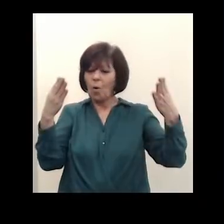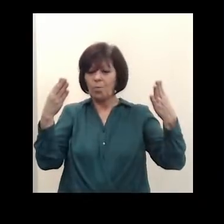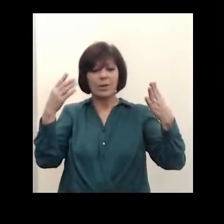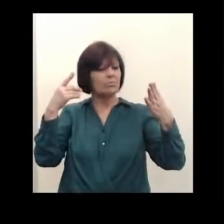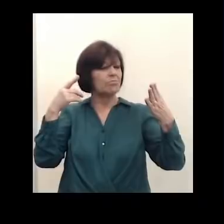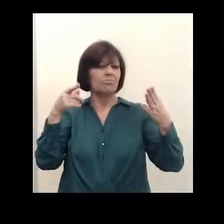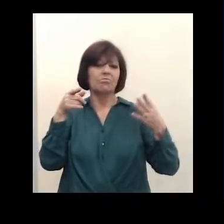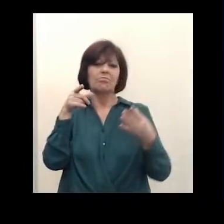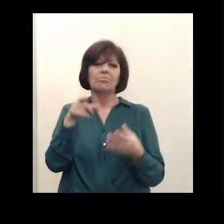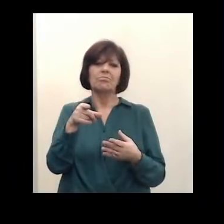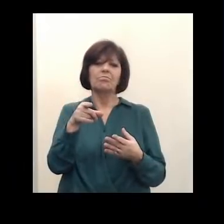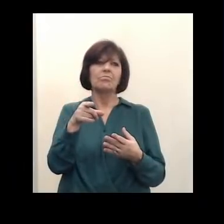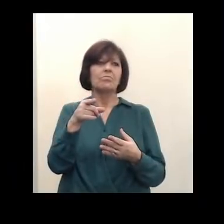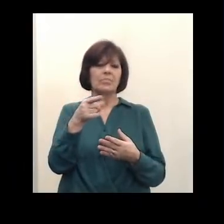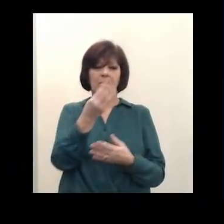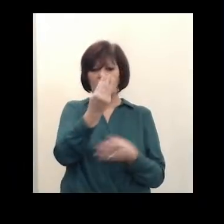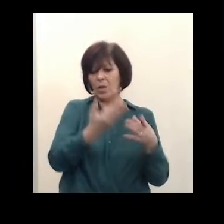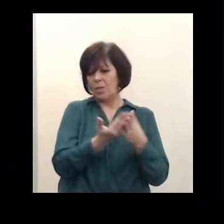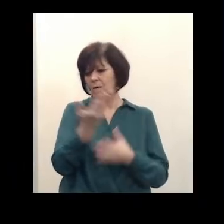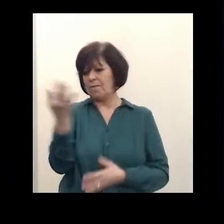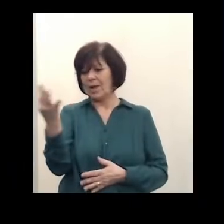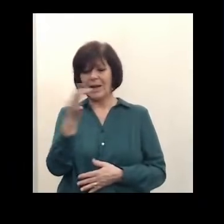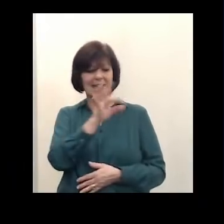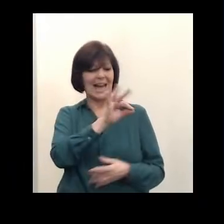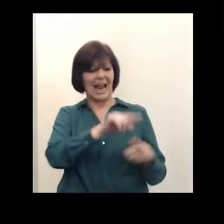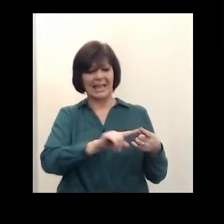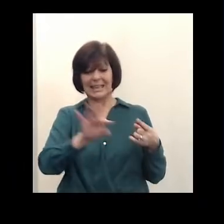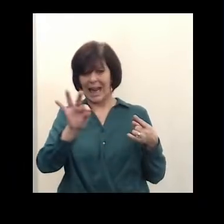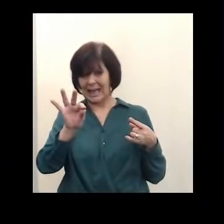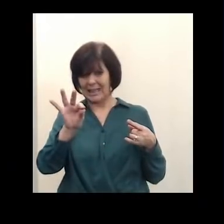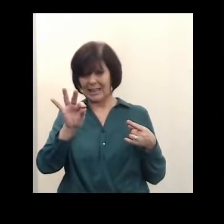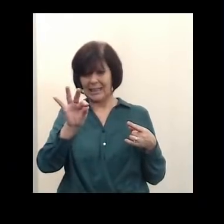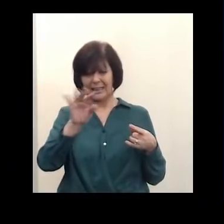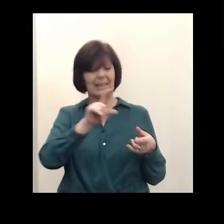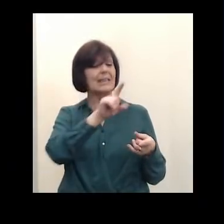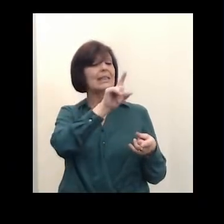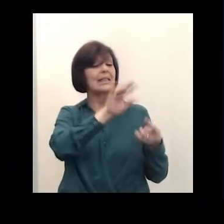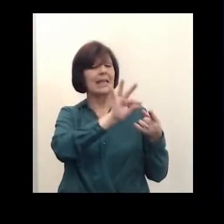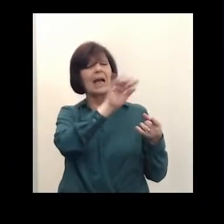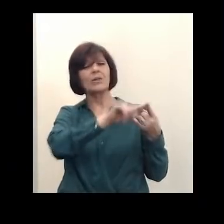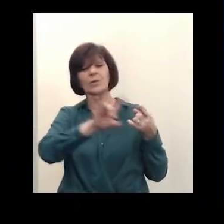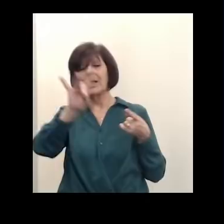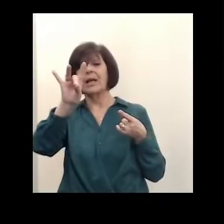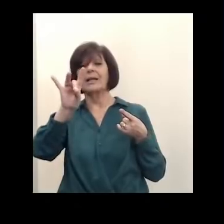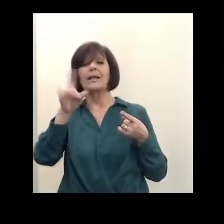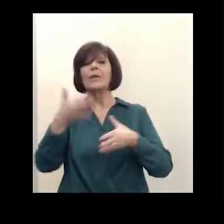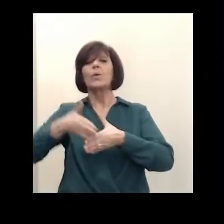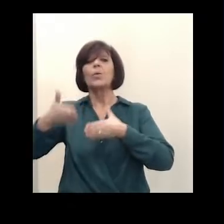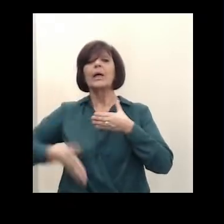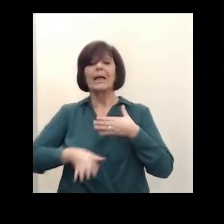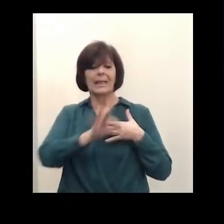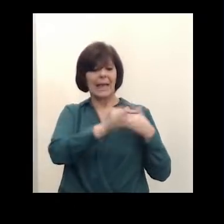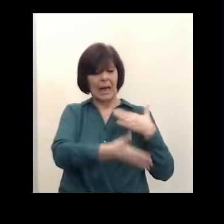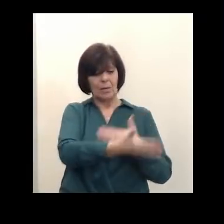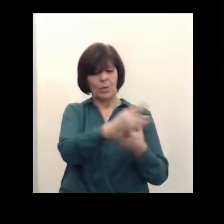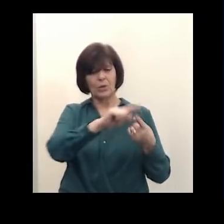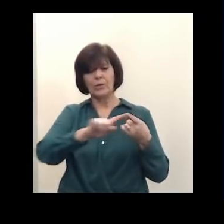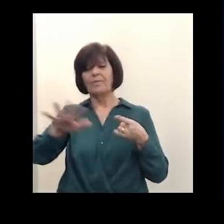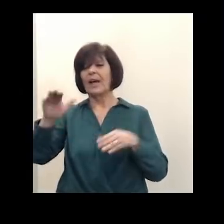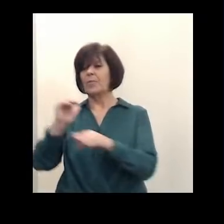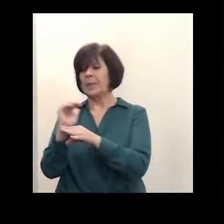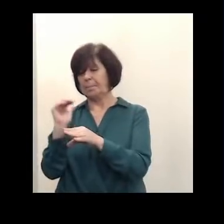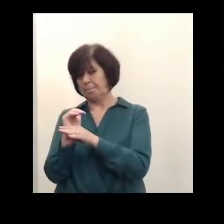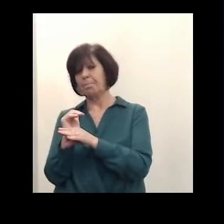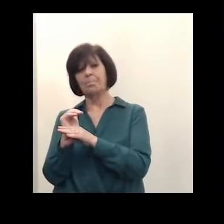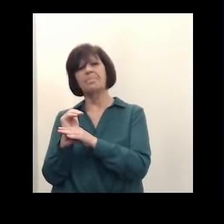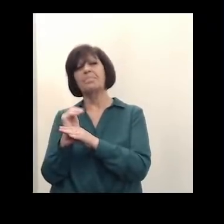vaccinations weekdays between 9 and 8 p.m. And then on the weekends, they're open between 9 a.m. and 5 p.m. So please think